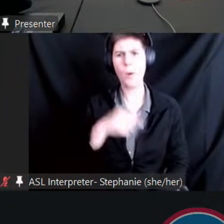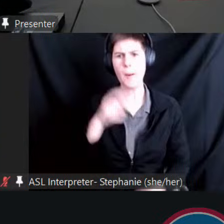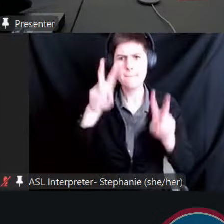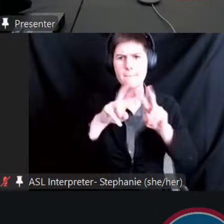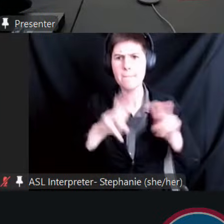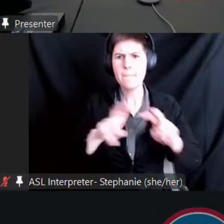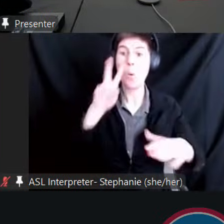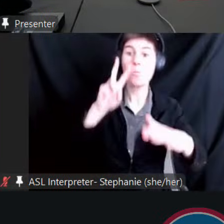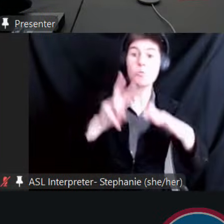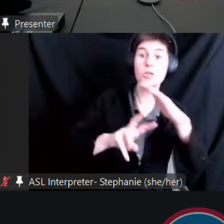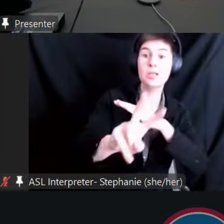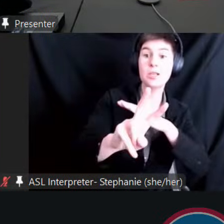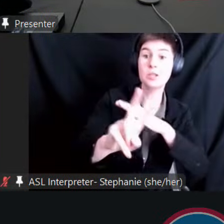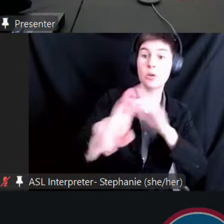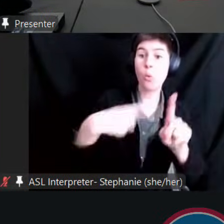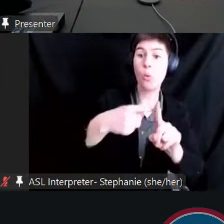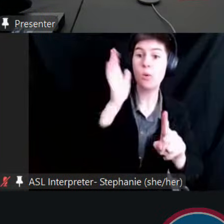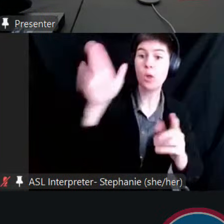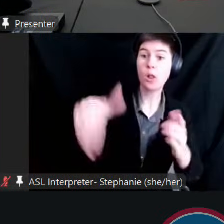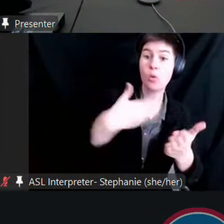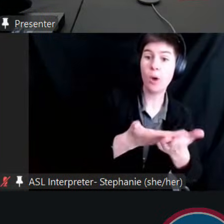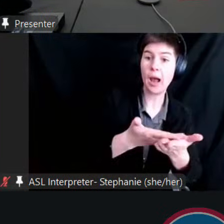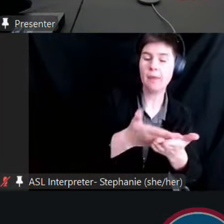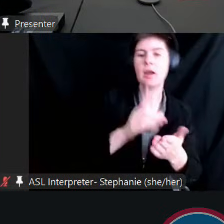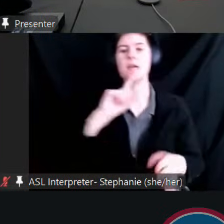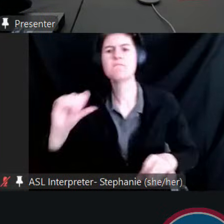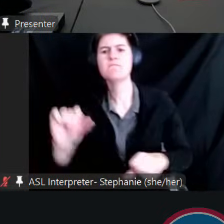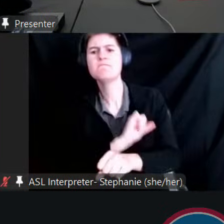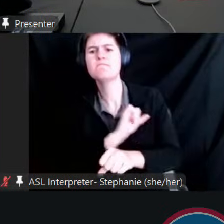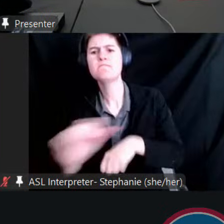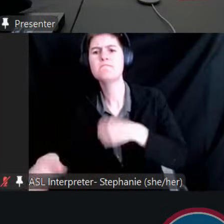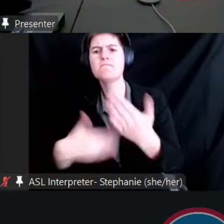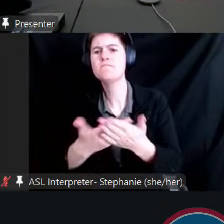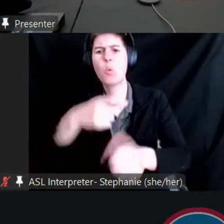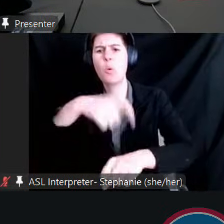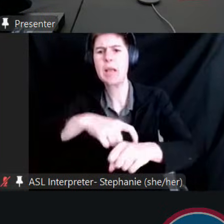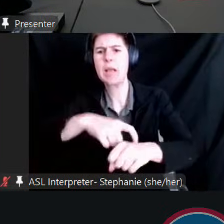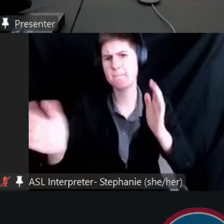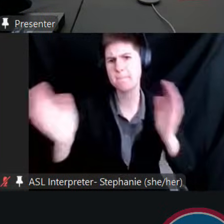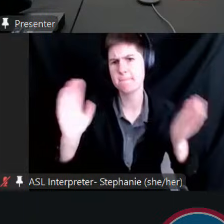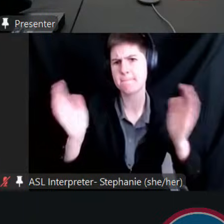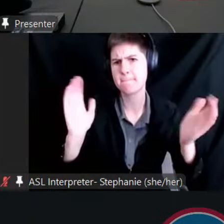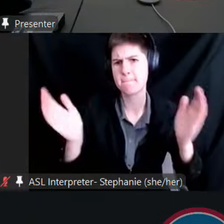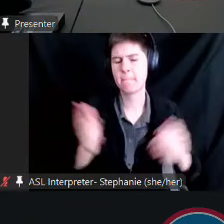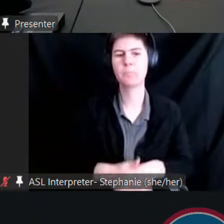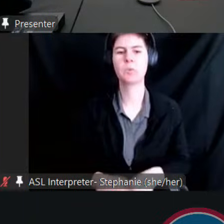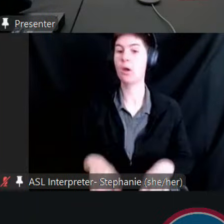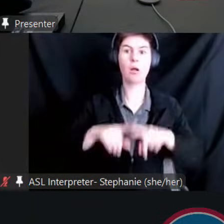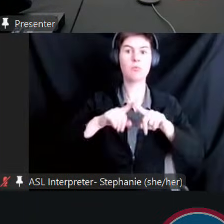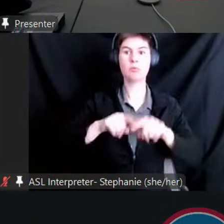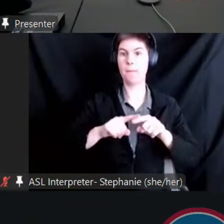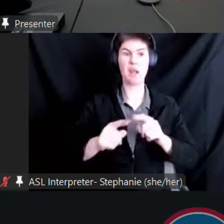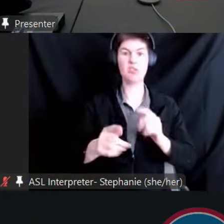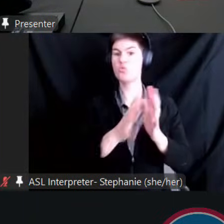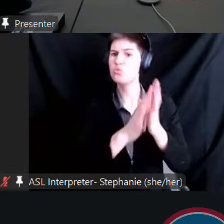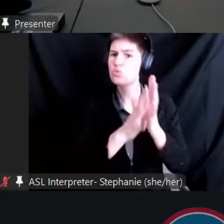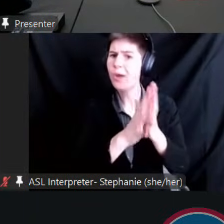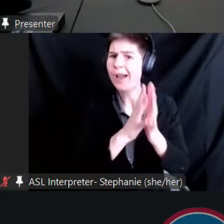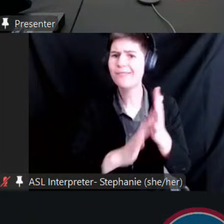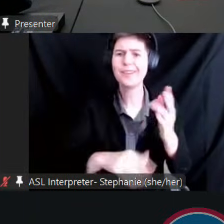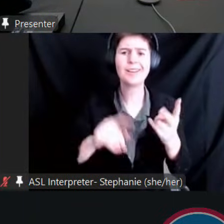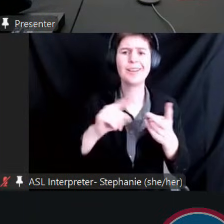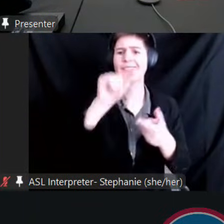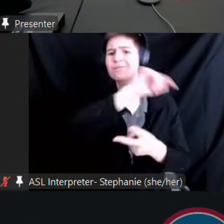And, that can change versus on, depending on as traffic conditions change, and external environment. And